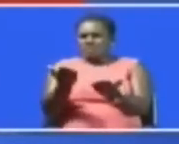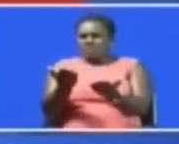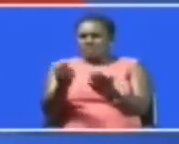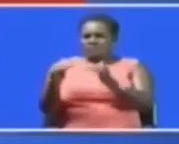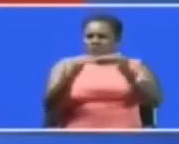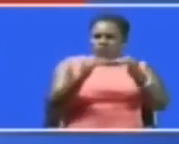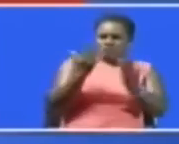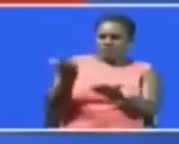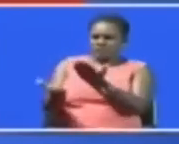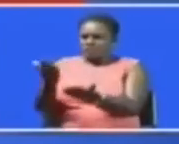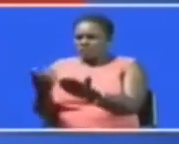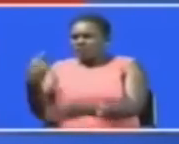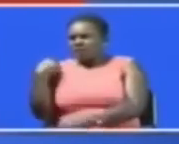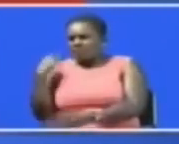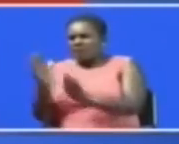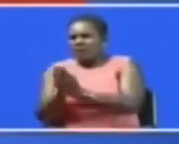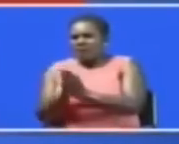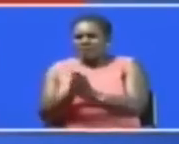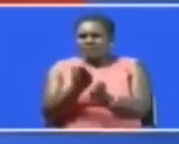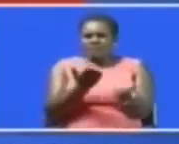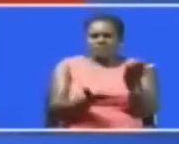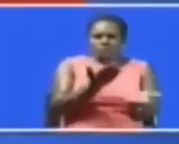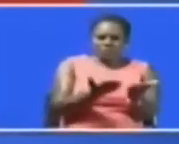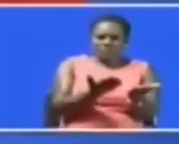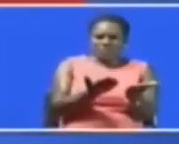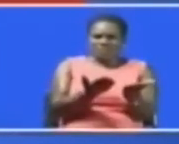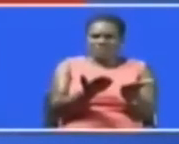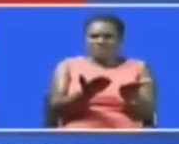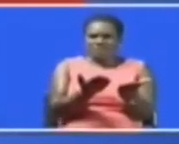between equality in terms of numbers and equity in terms of